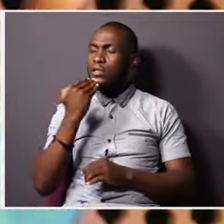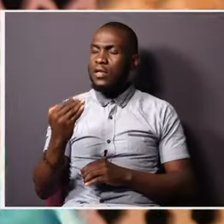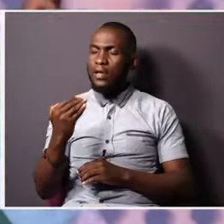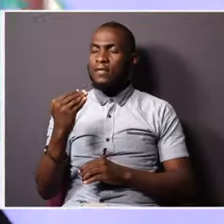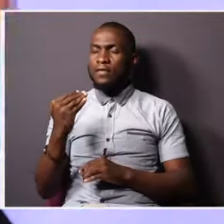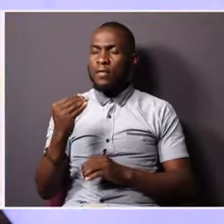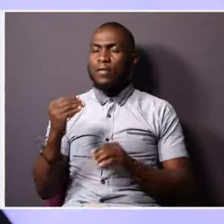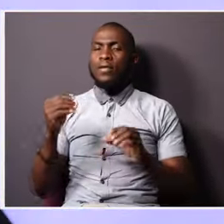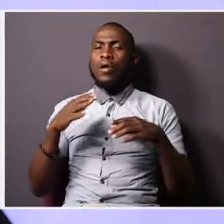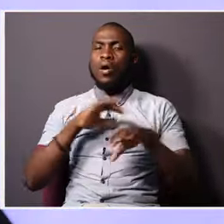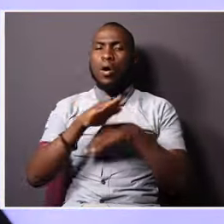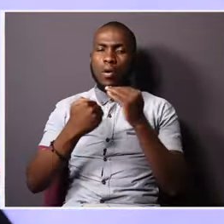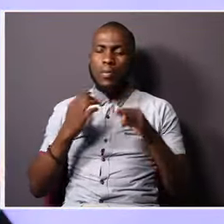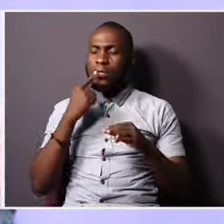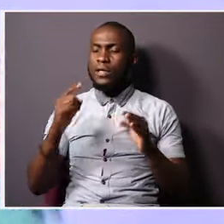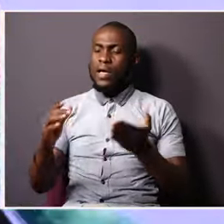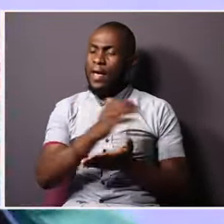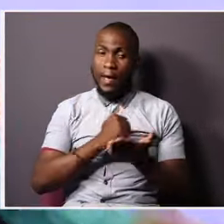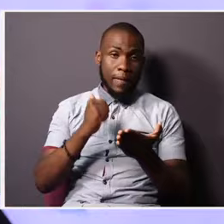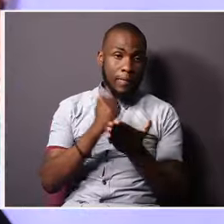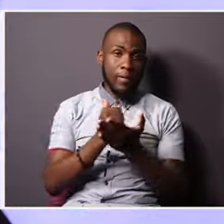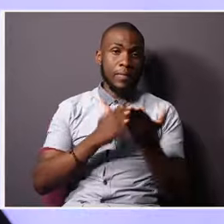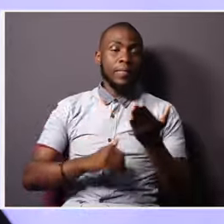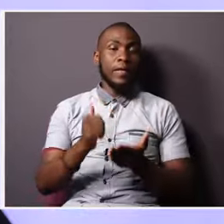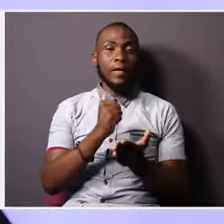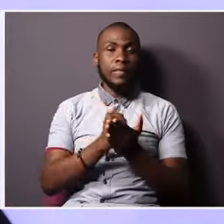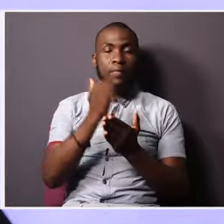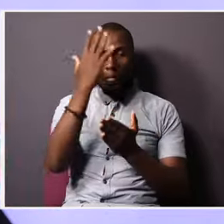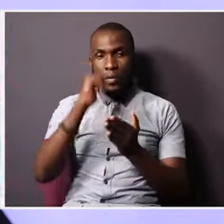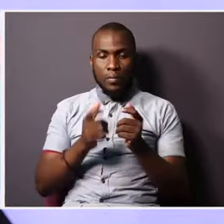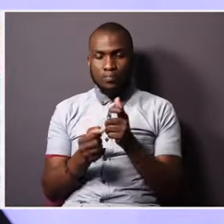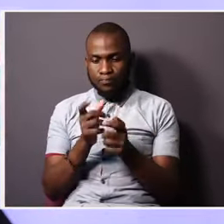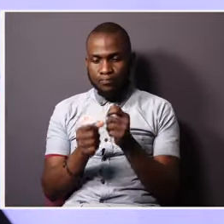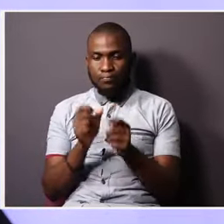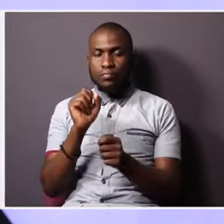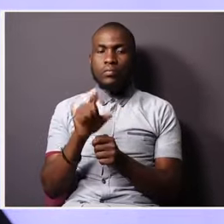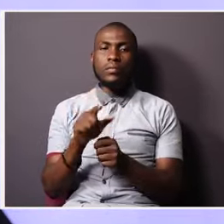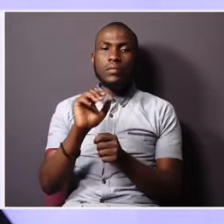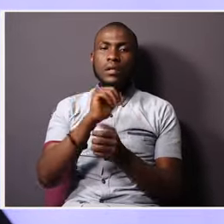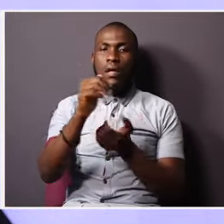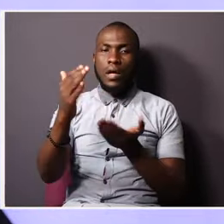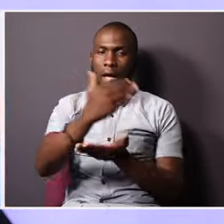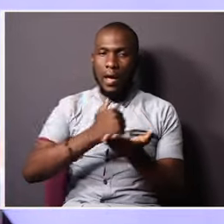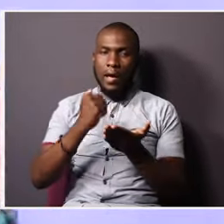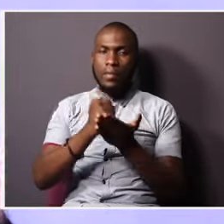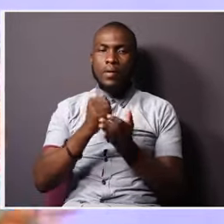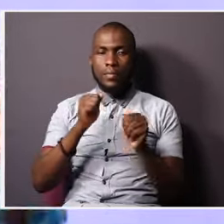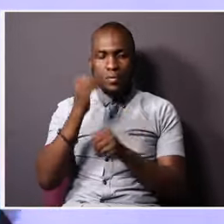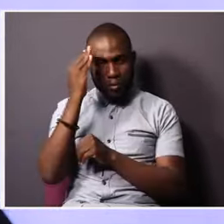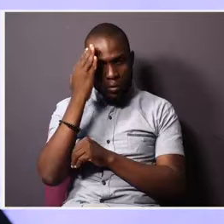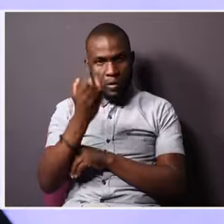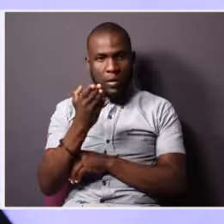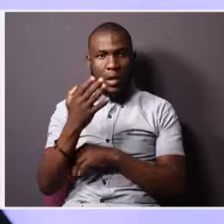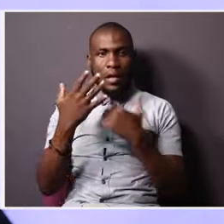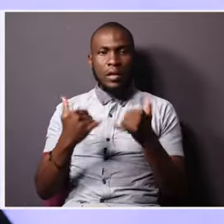said, amen, amen. As you say amen, why don't you type amen so that we know that you're there and that you are with us. Right